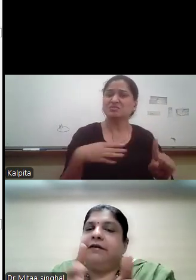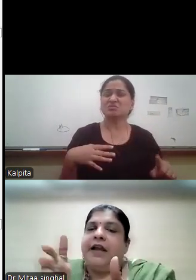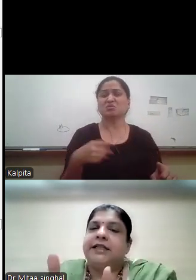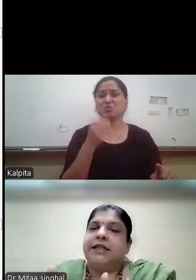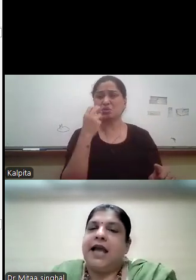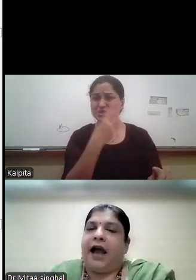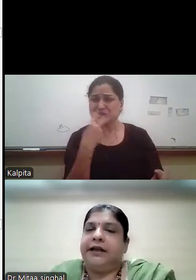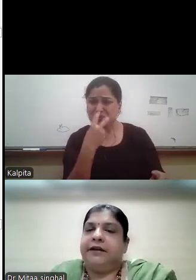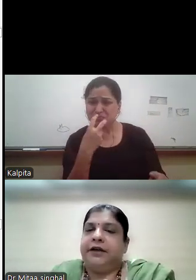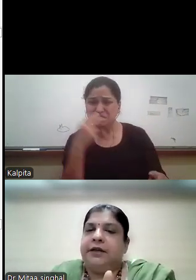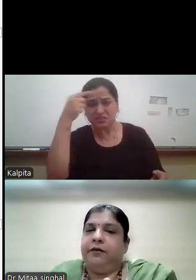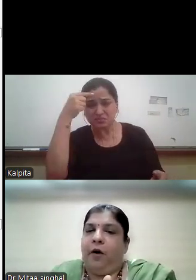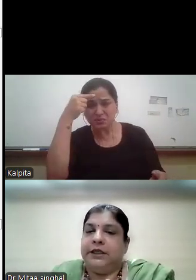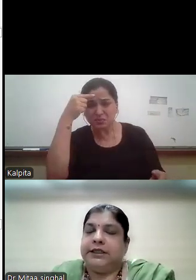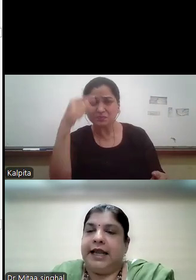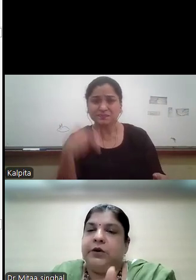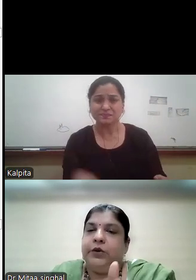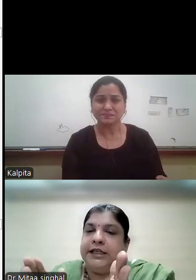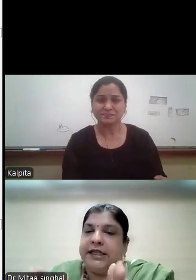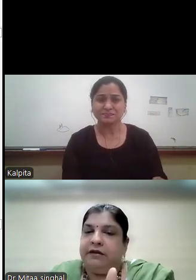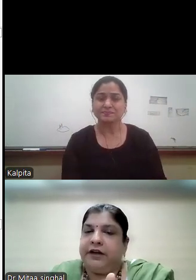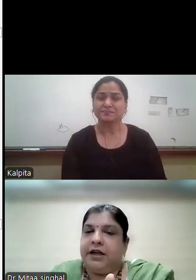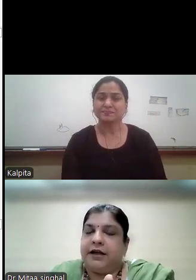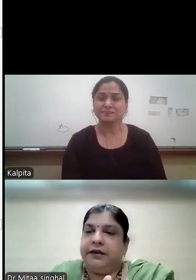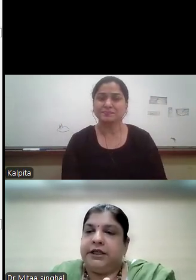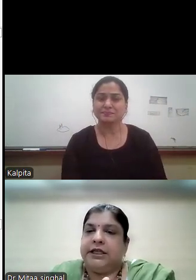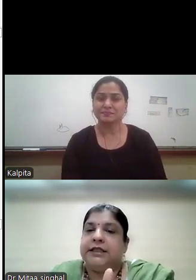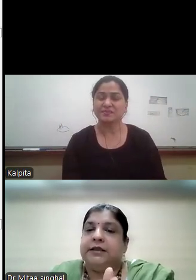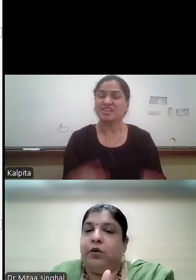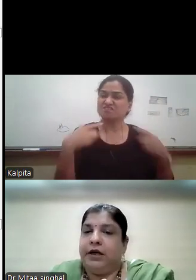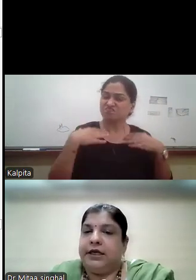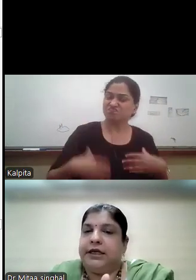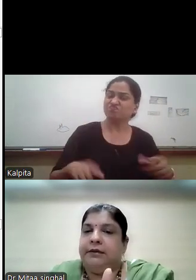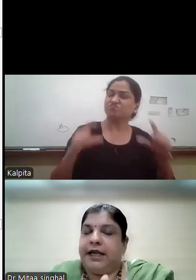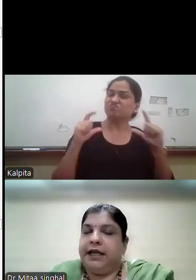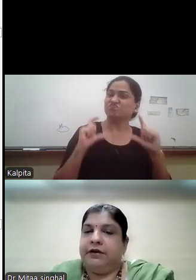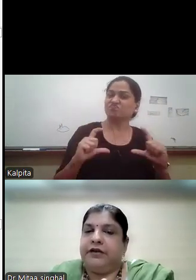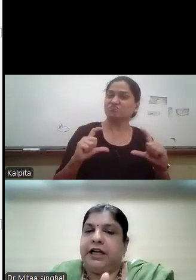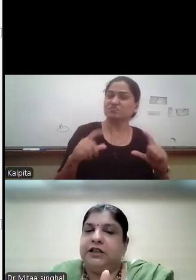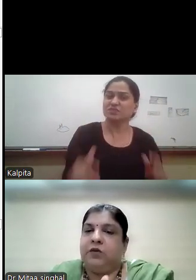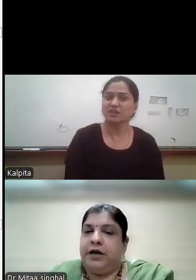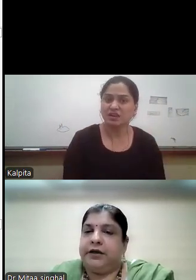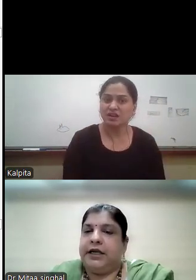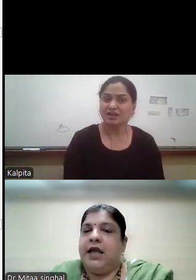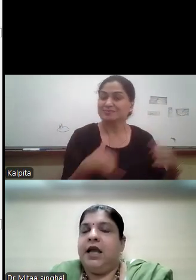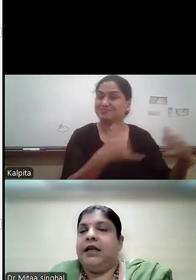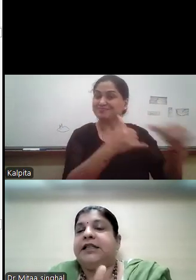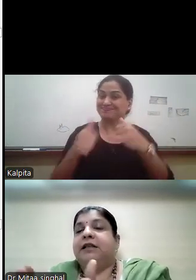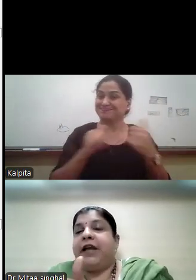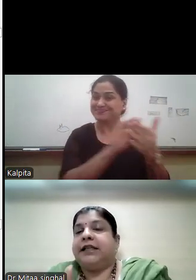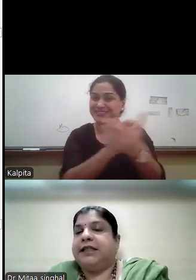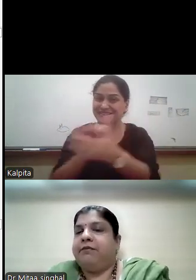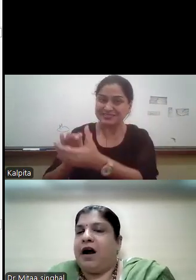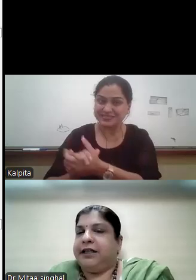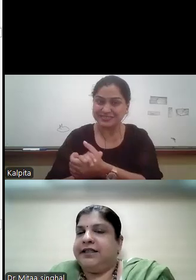This affects the activity performance, like doing his self-care activities, mobility, playing with friends, volunteering.